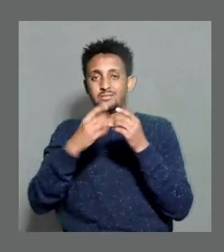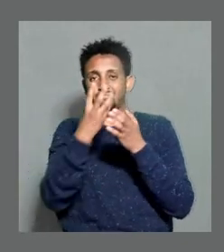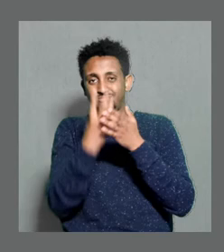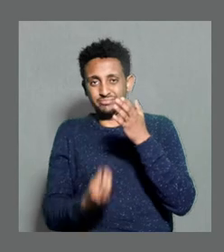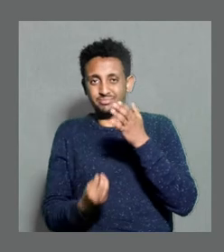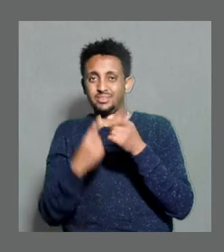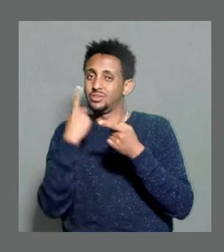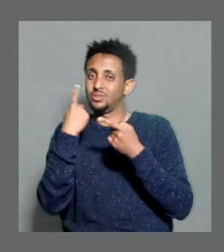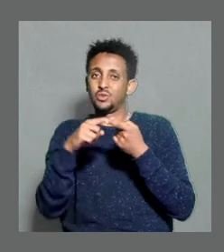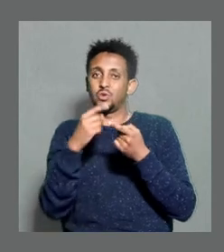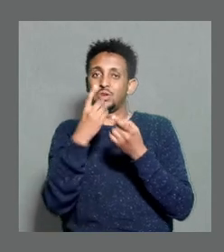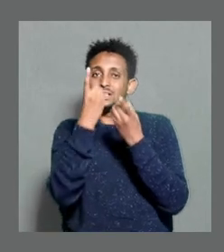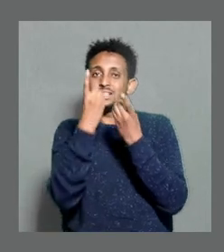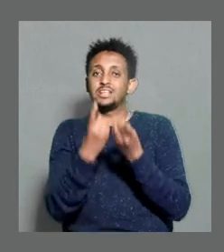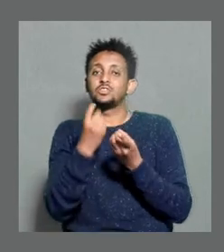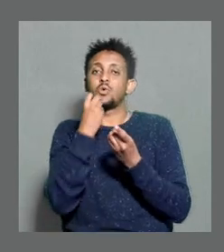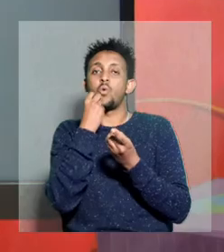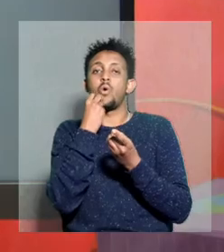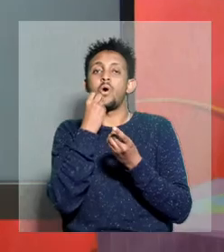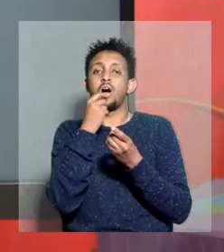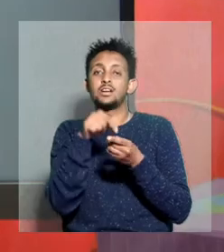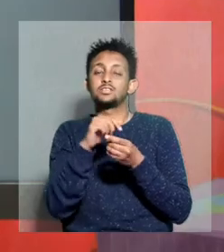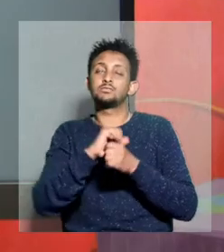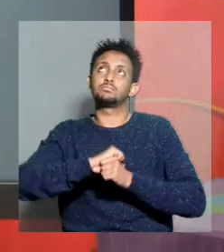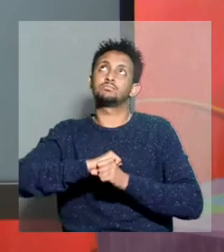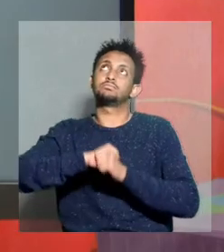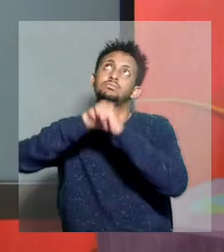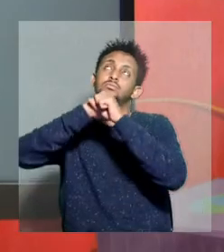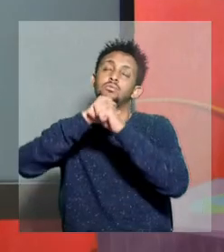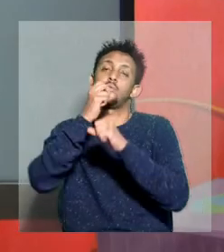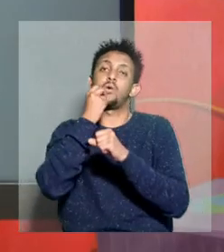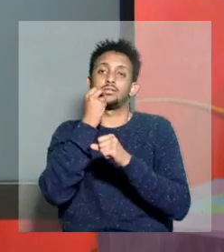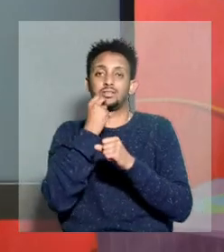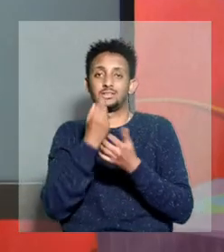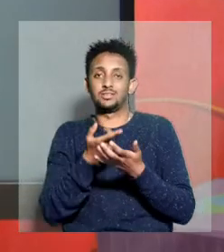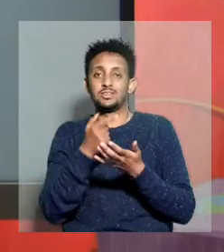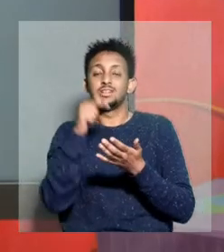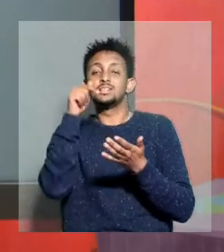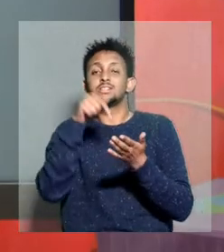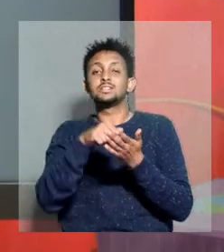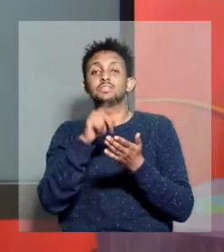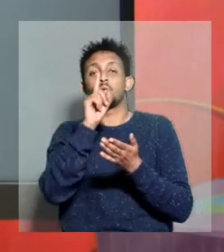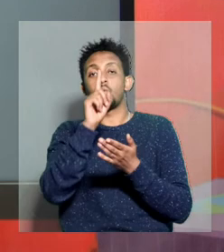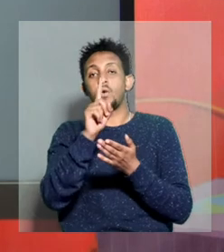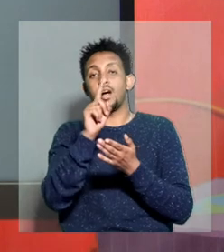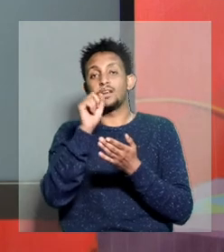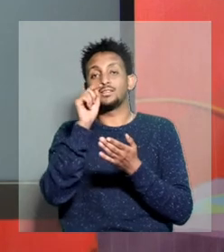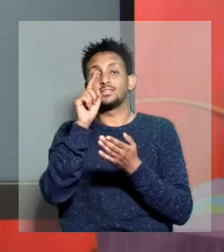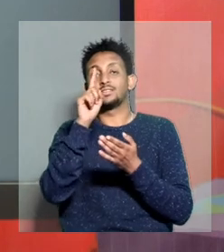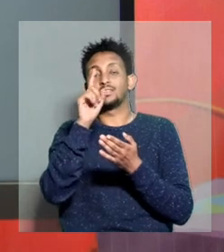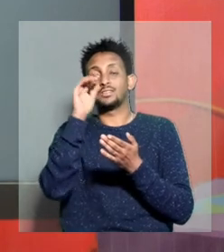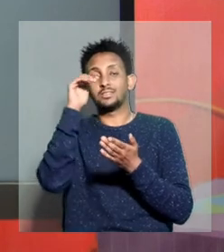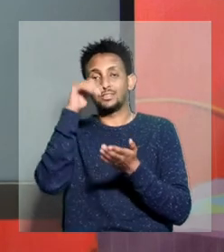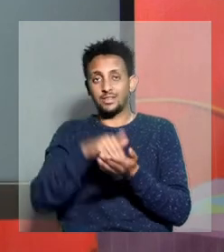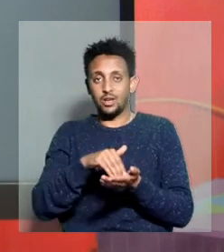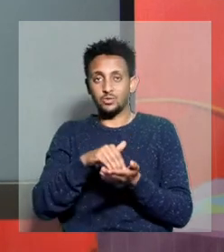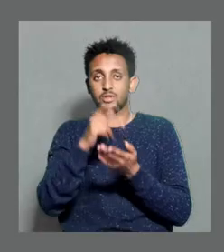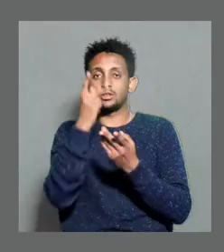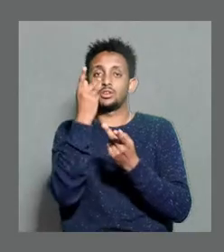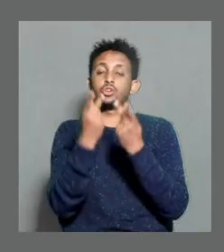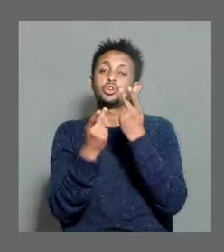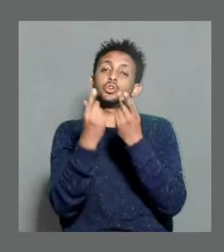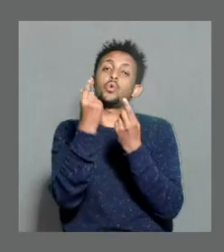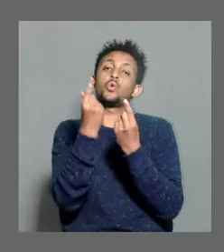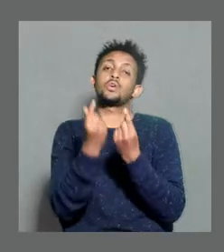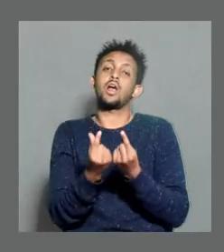because that the density of the fluid, which is water, is 1,000